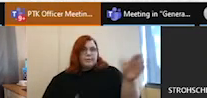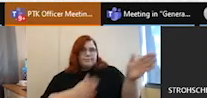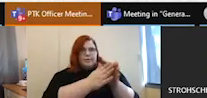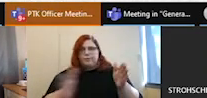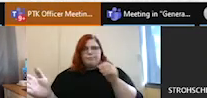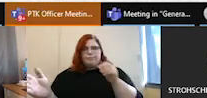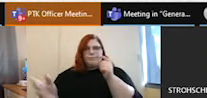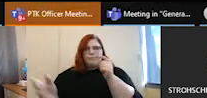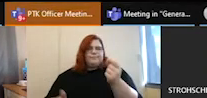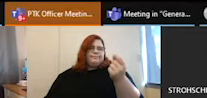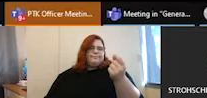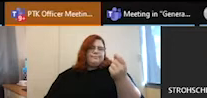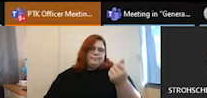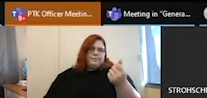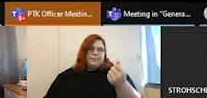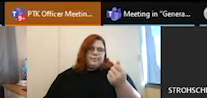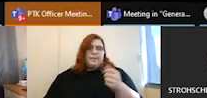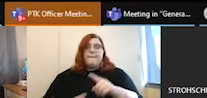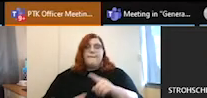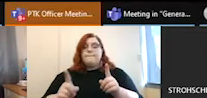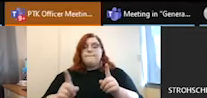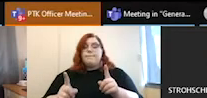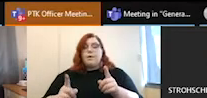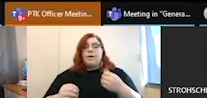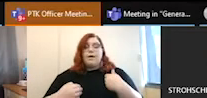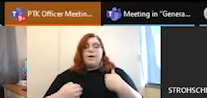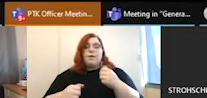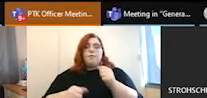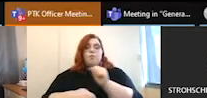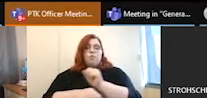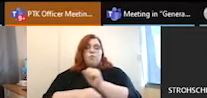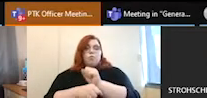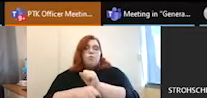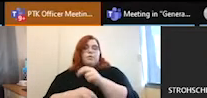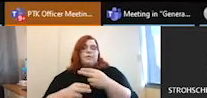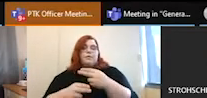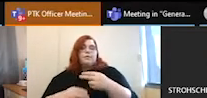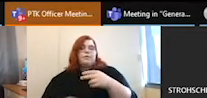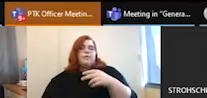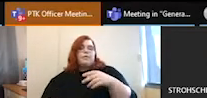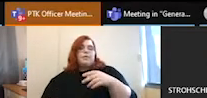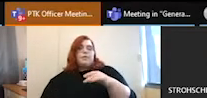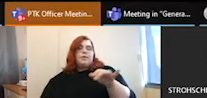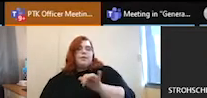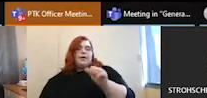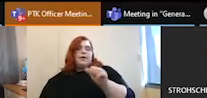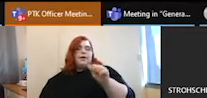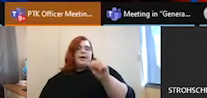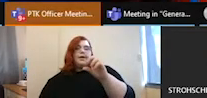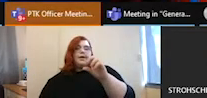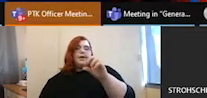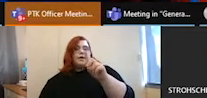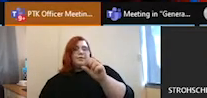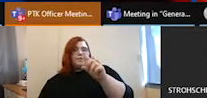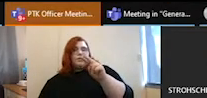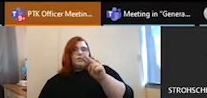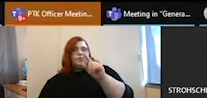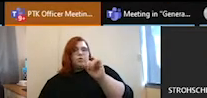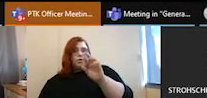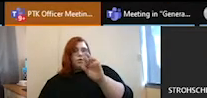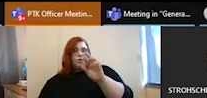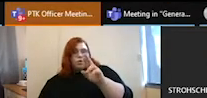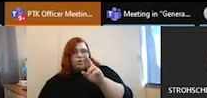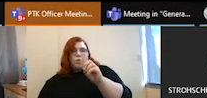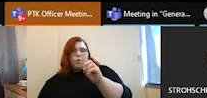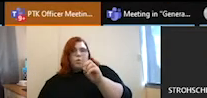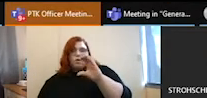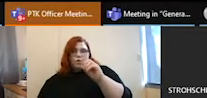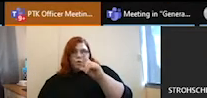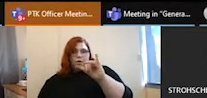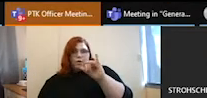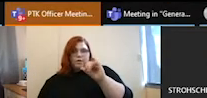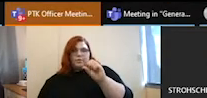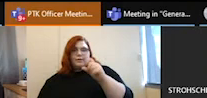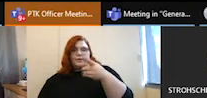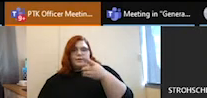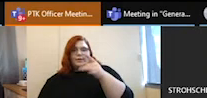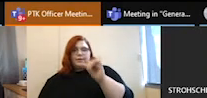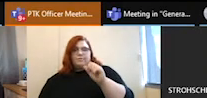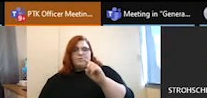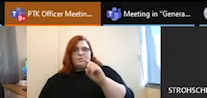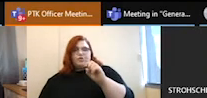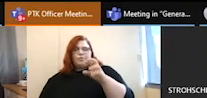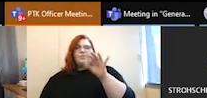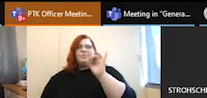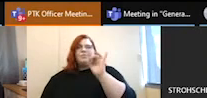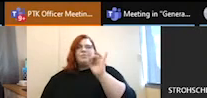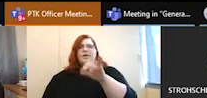But then you have works like Adventure, also known as Colossal Cave Adventure, which is more ludic, still